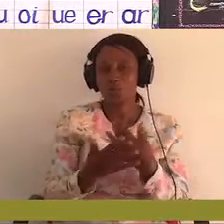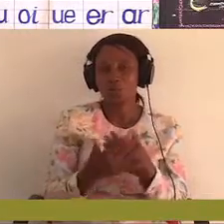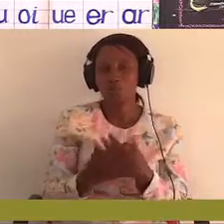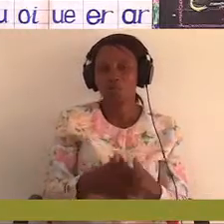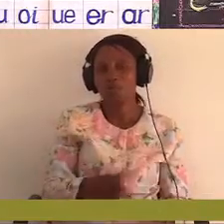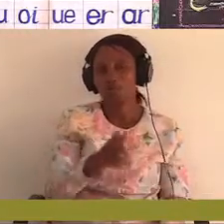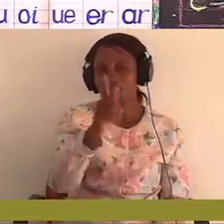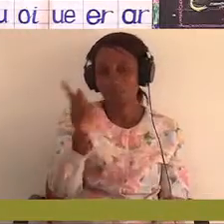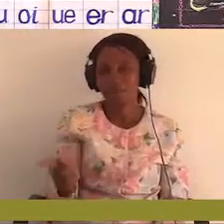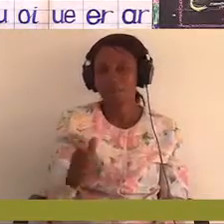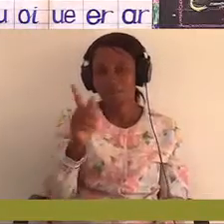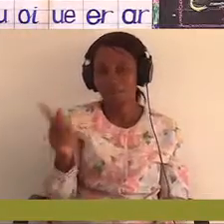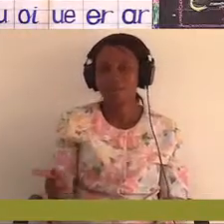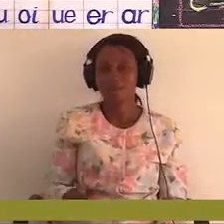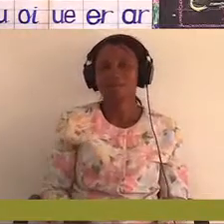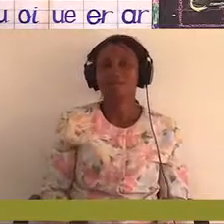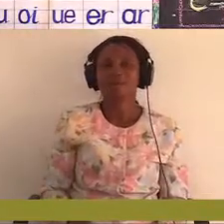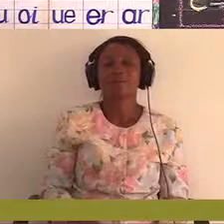Good.